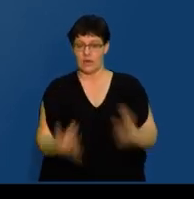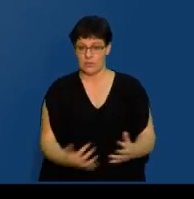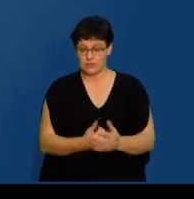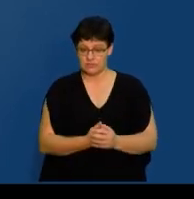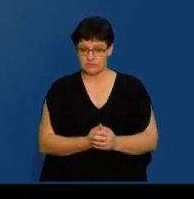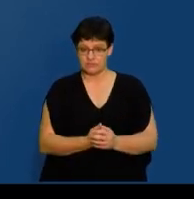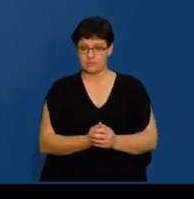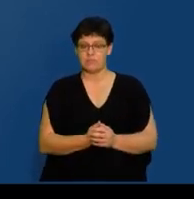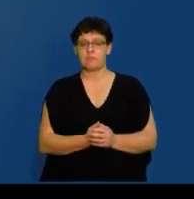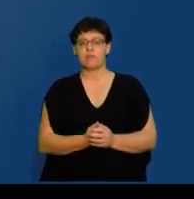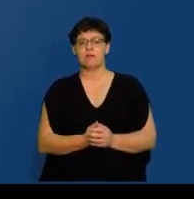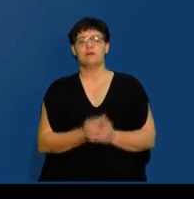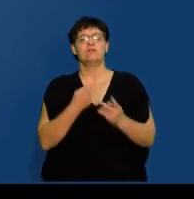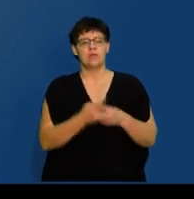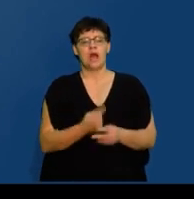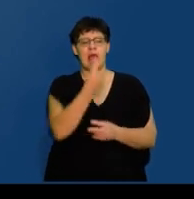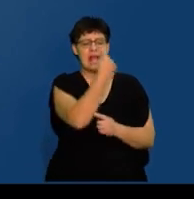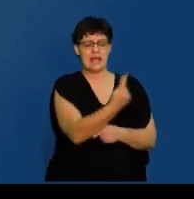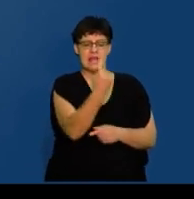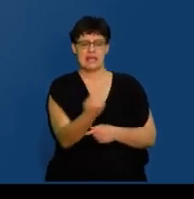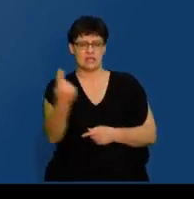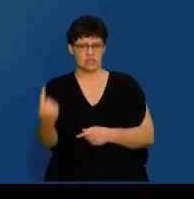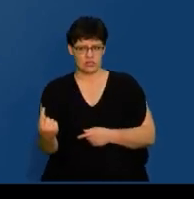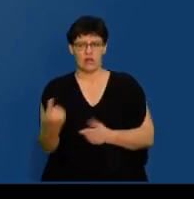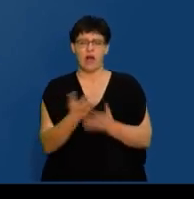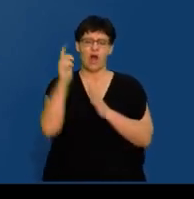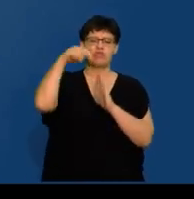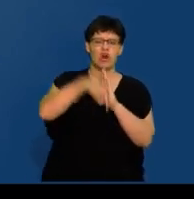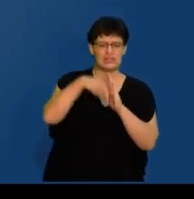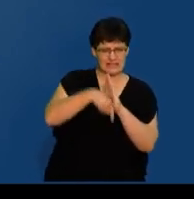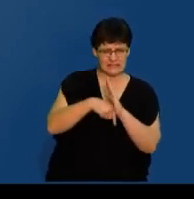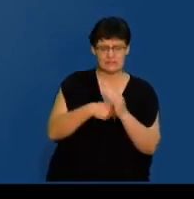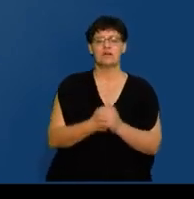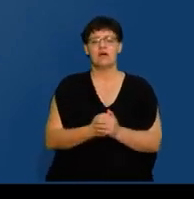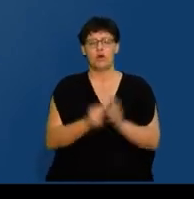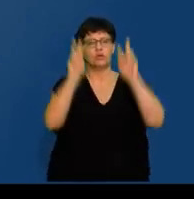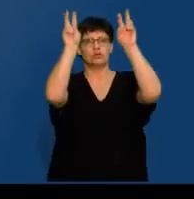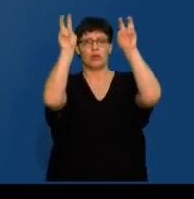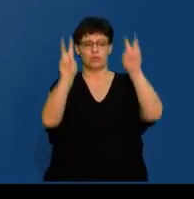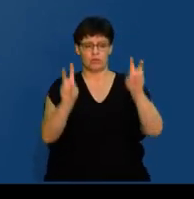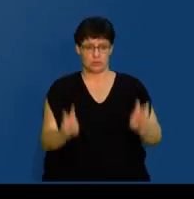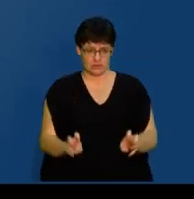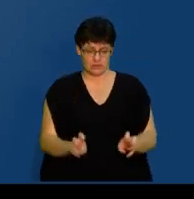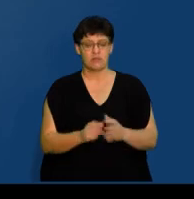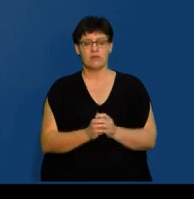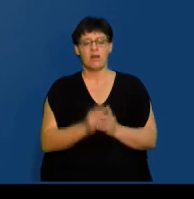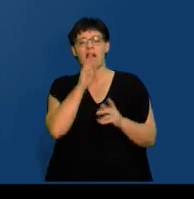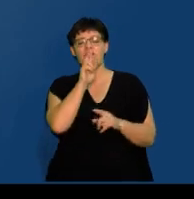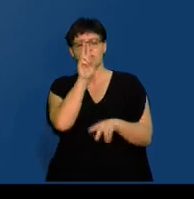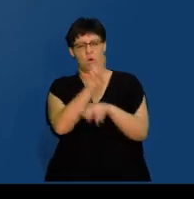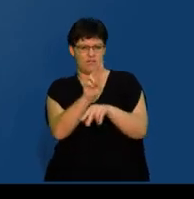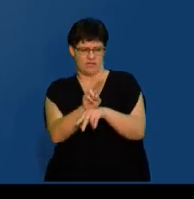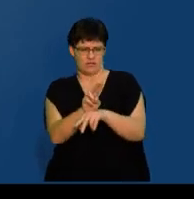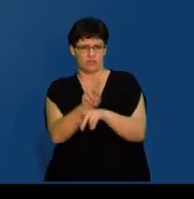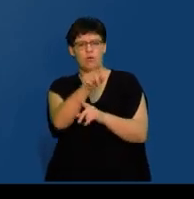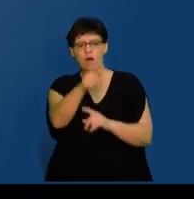Guys, just to overview each aspect in terms of the content required for each topic, I'm going to very quickly give you an overview of that